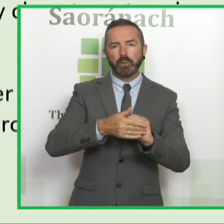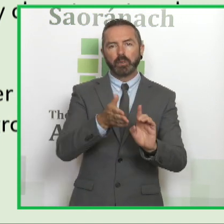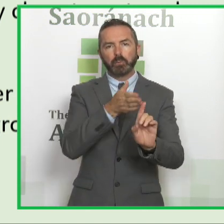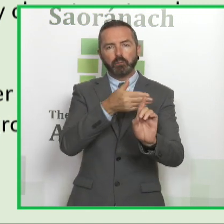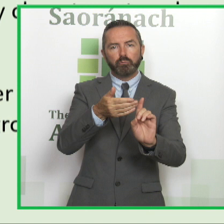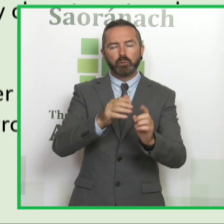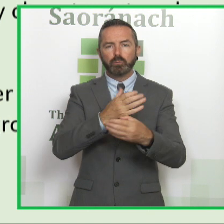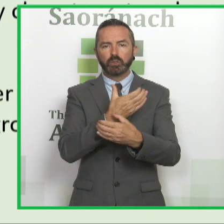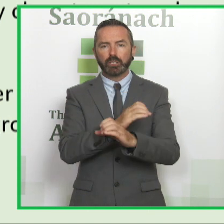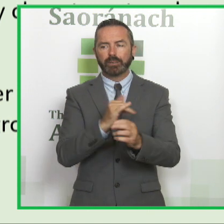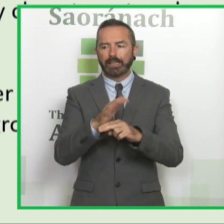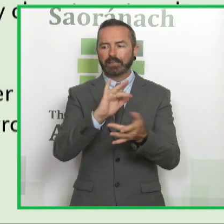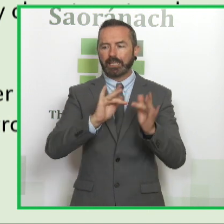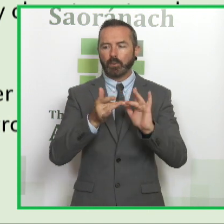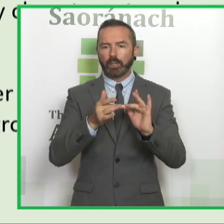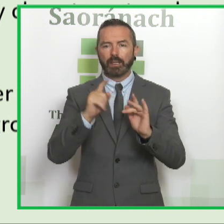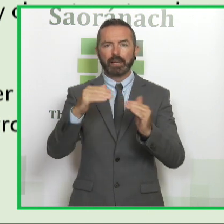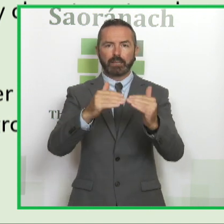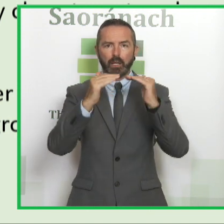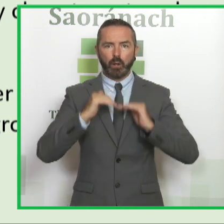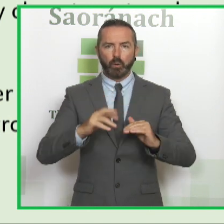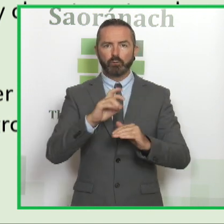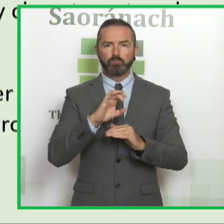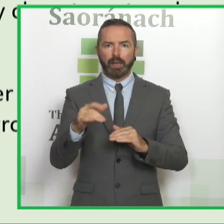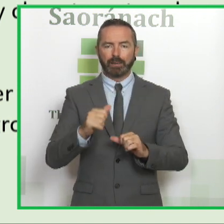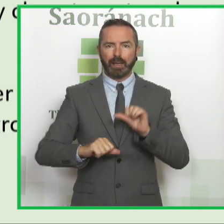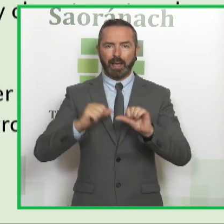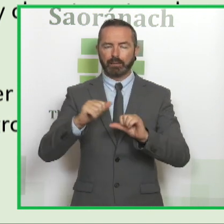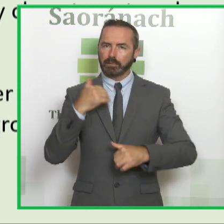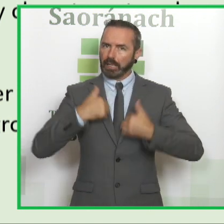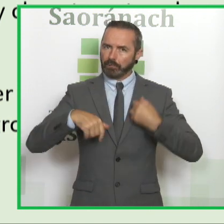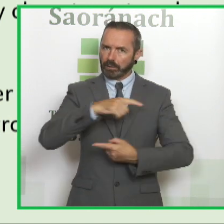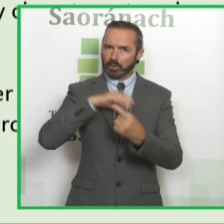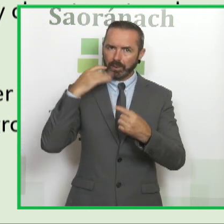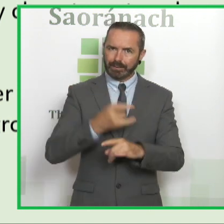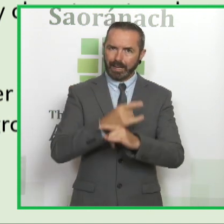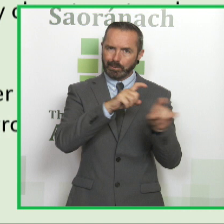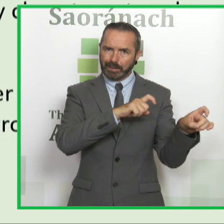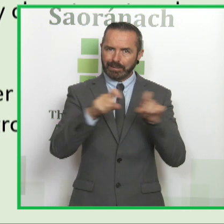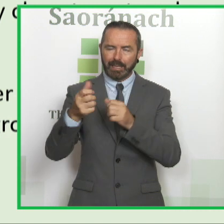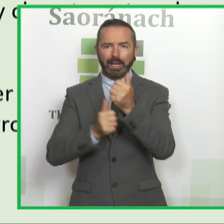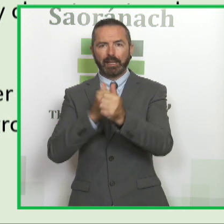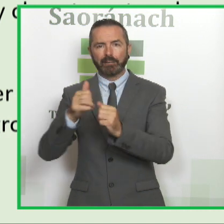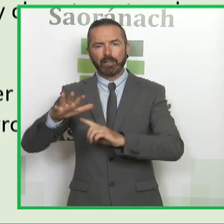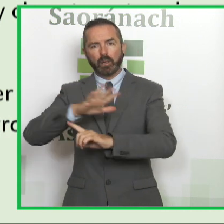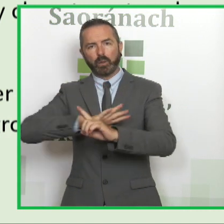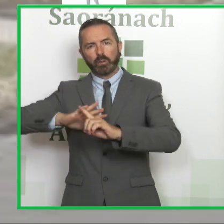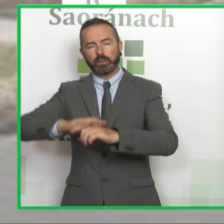these lower-ranking adults that are of particular interest to us because they help sustain network activity at the local level.